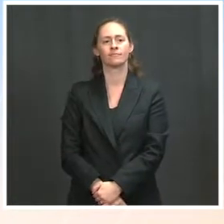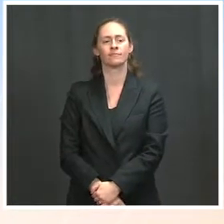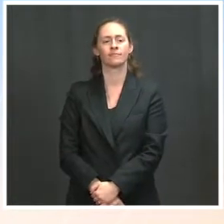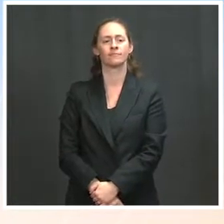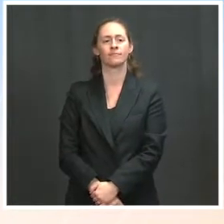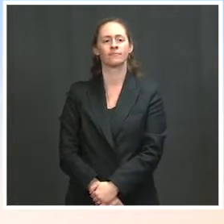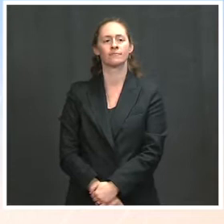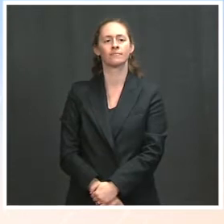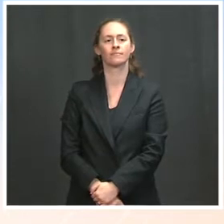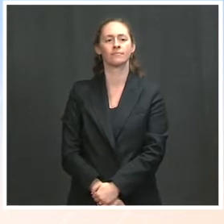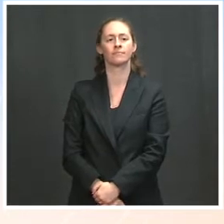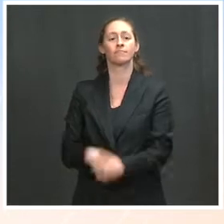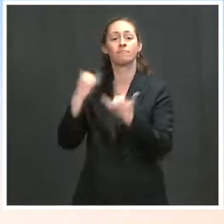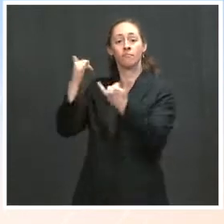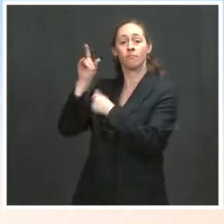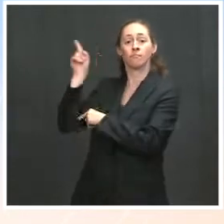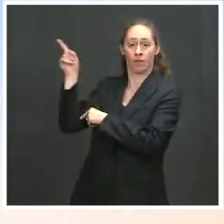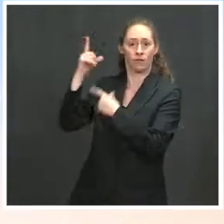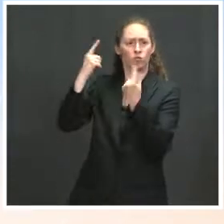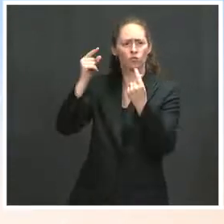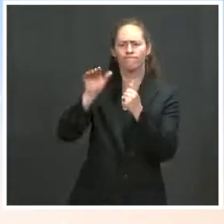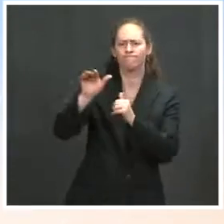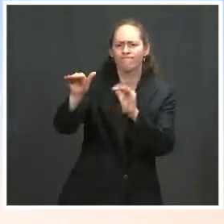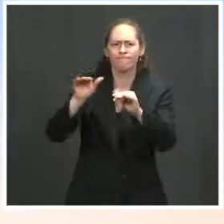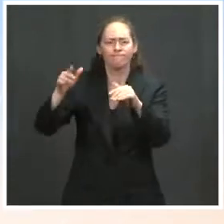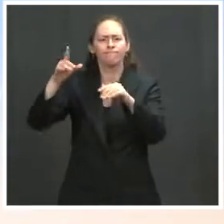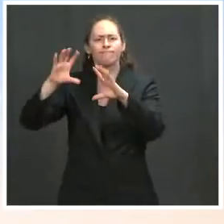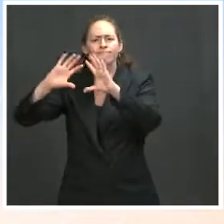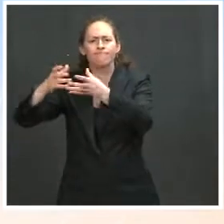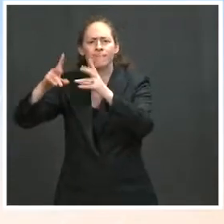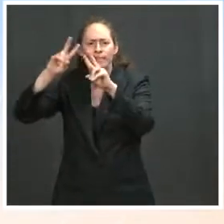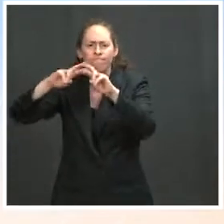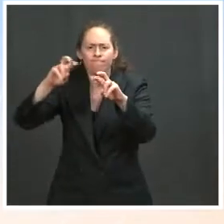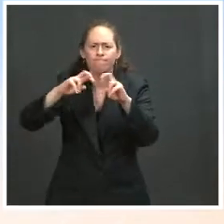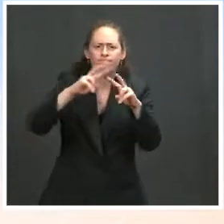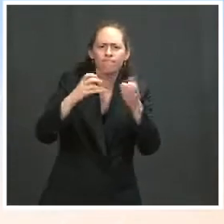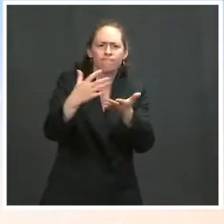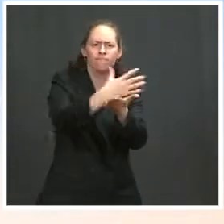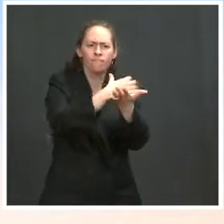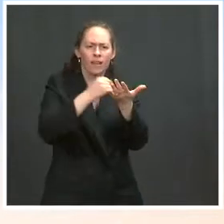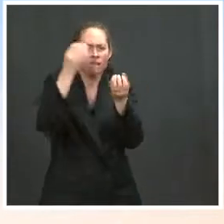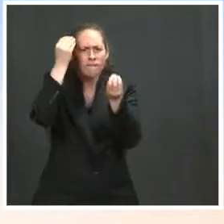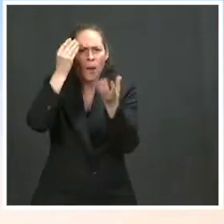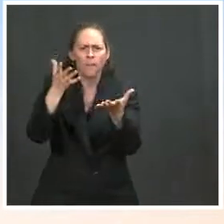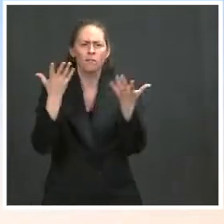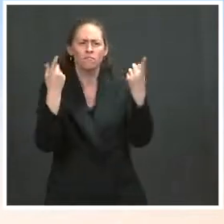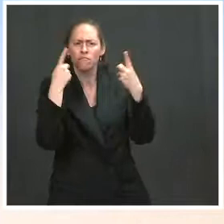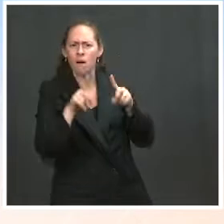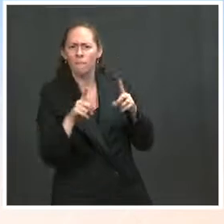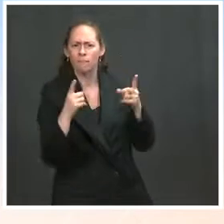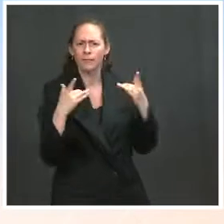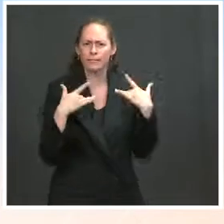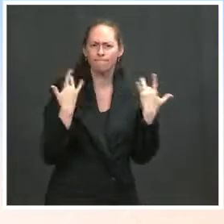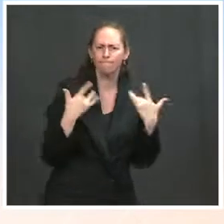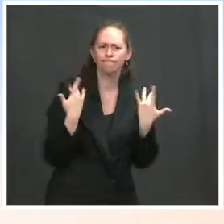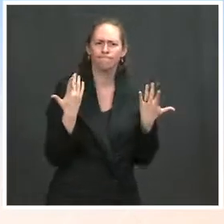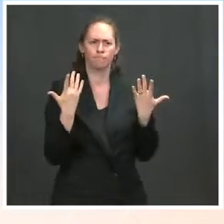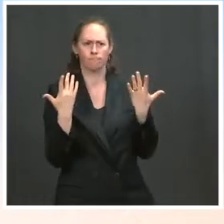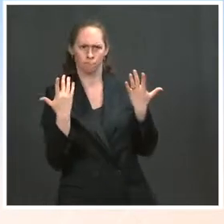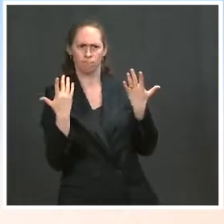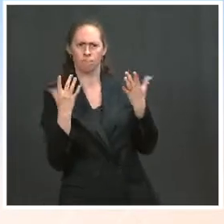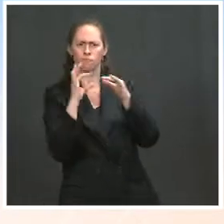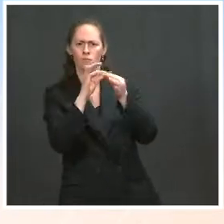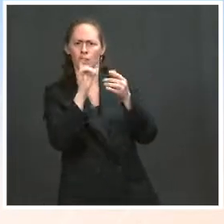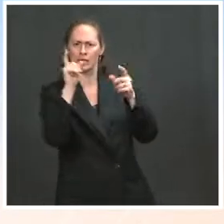efforts to collect and analyze information that could bring us closer to a definitive conclusion and to a report